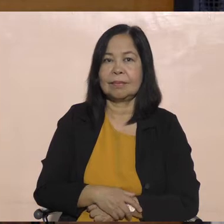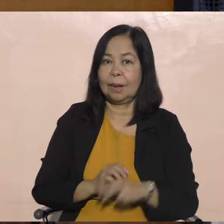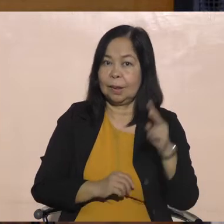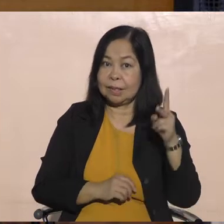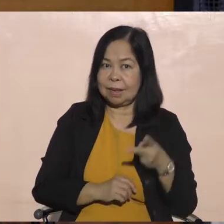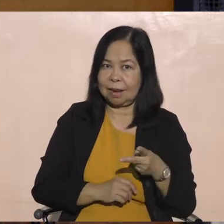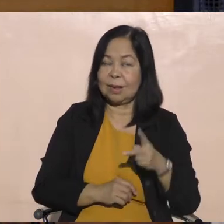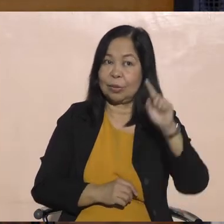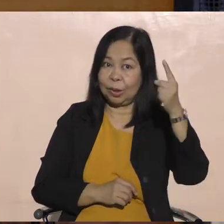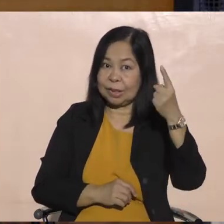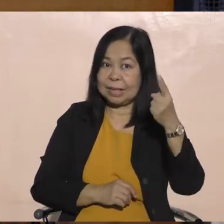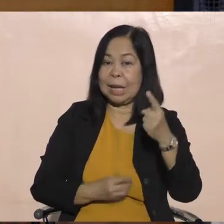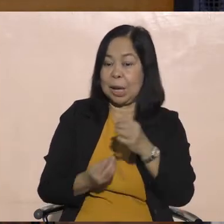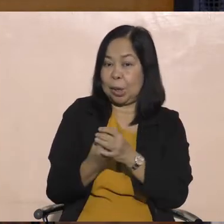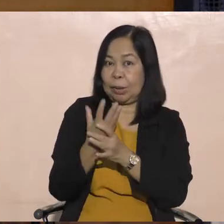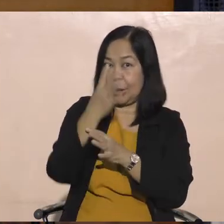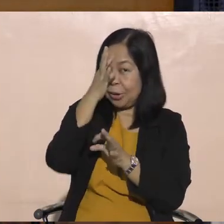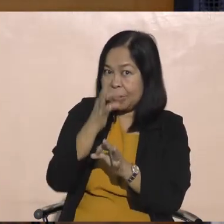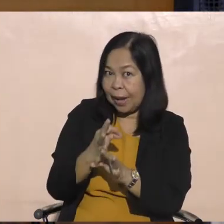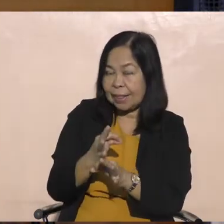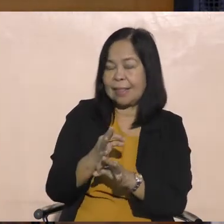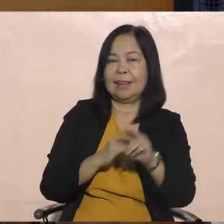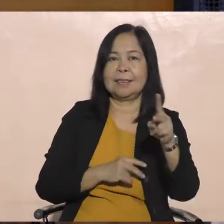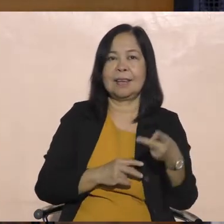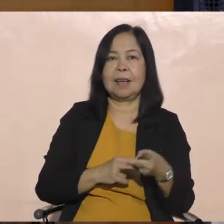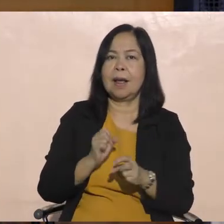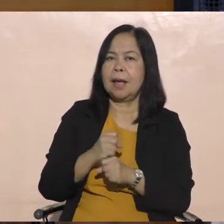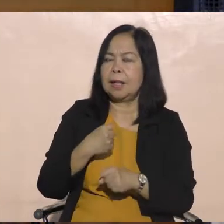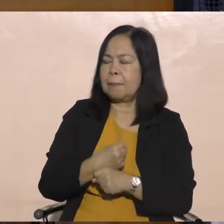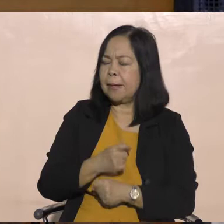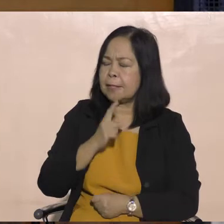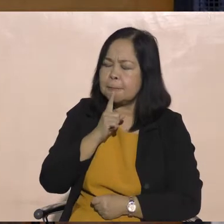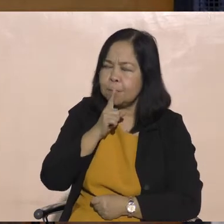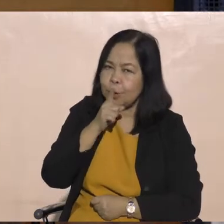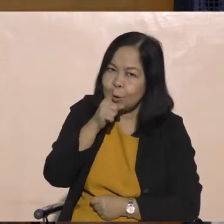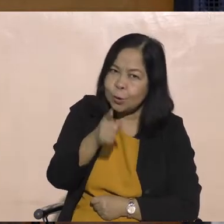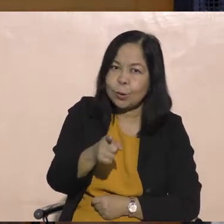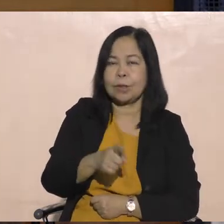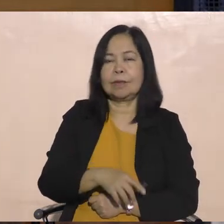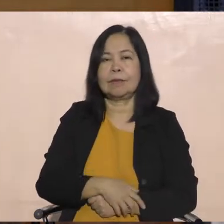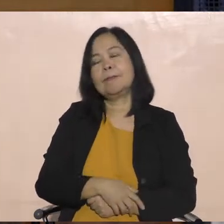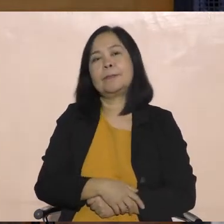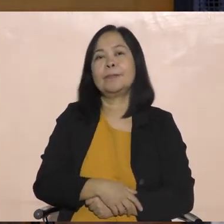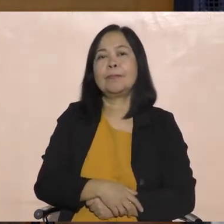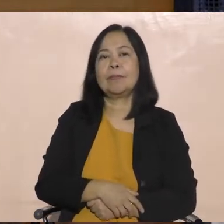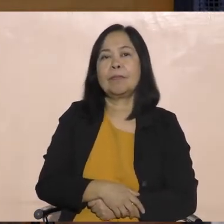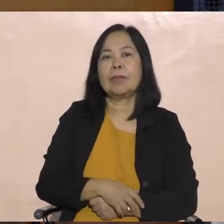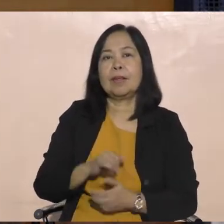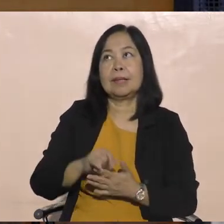learn out of these divine delays is that it makes certain, dear brothers and sisters, it makes